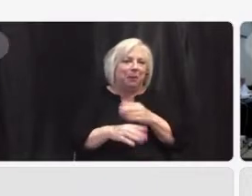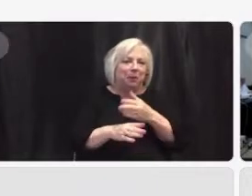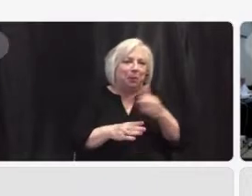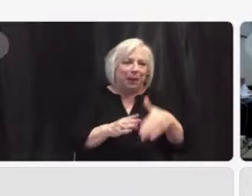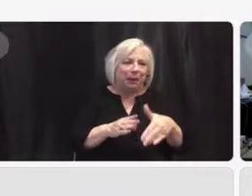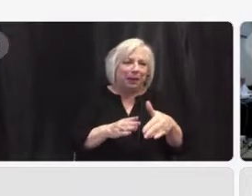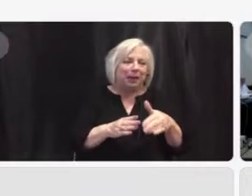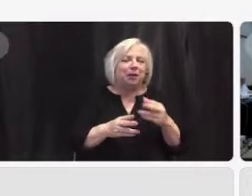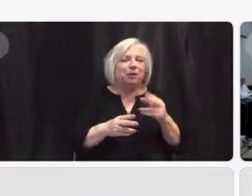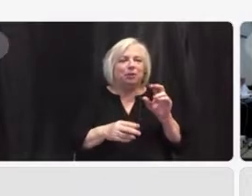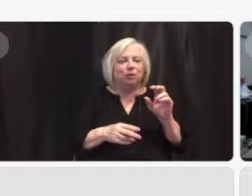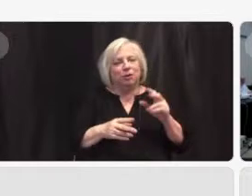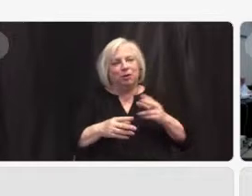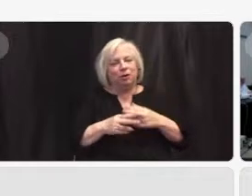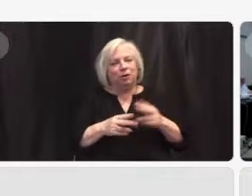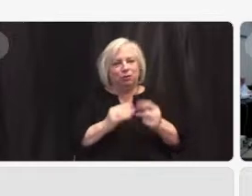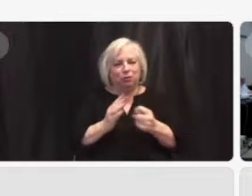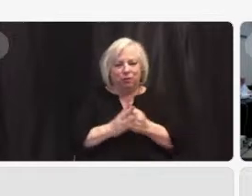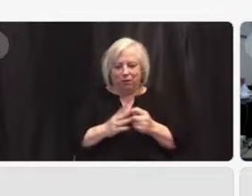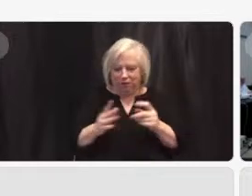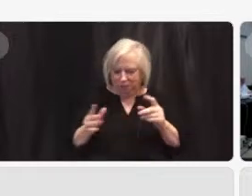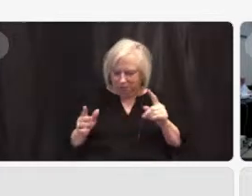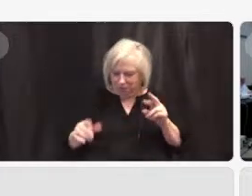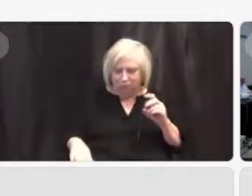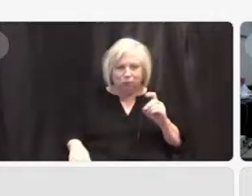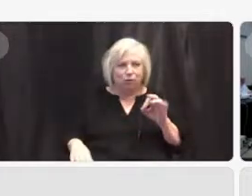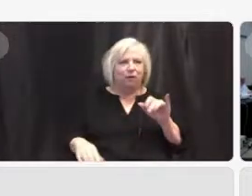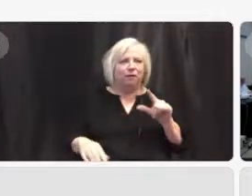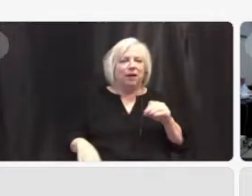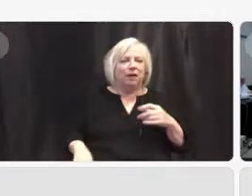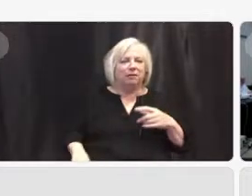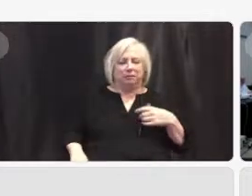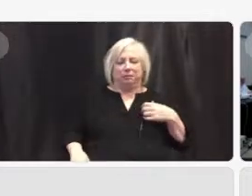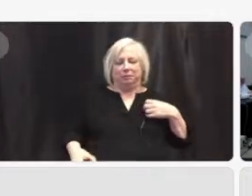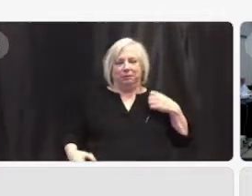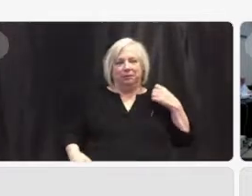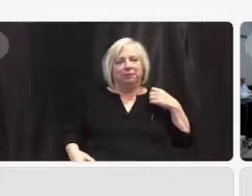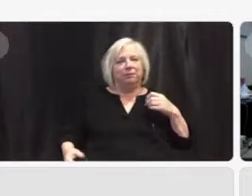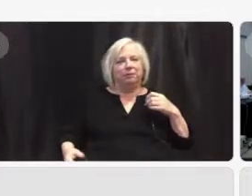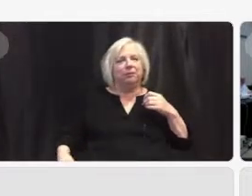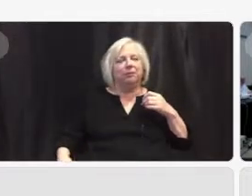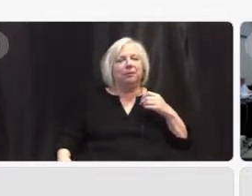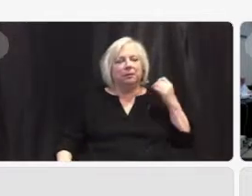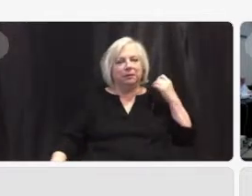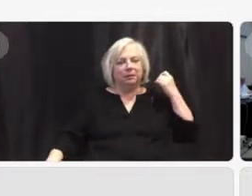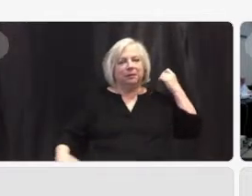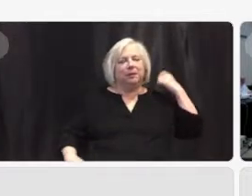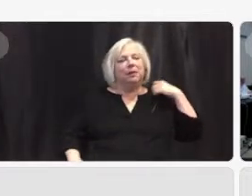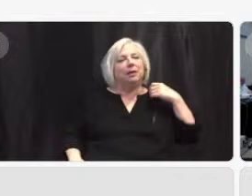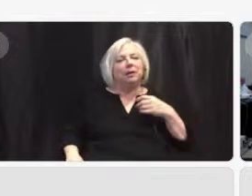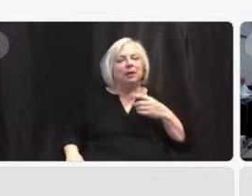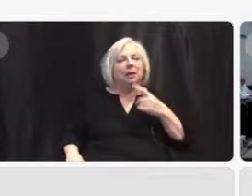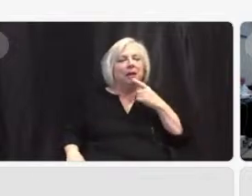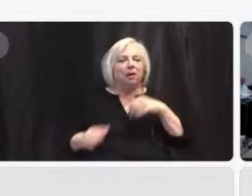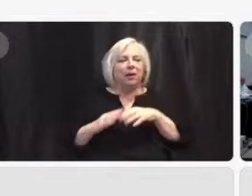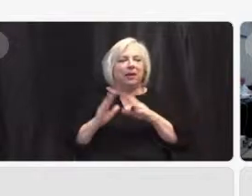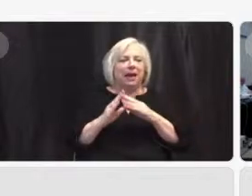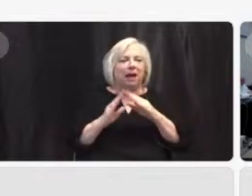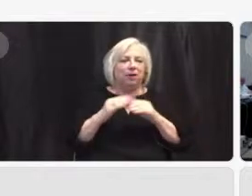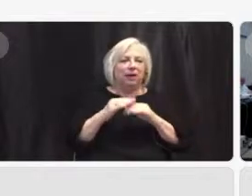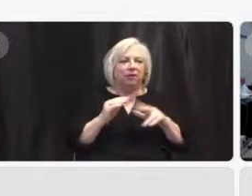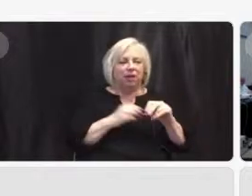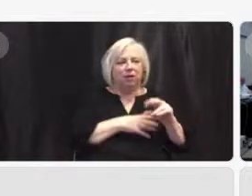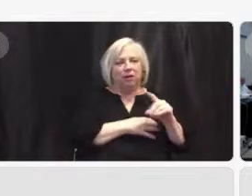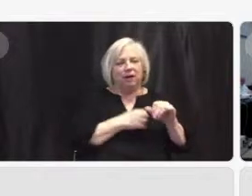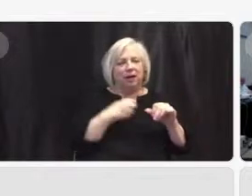profiles, along with many other reasons people are in town for a period of less than 30 days.